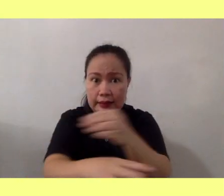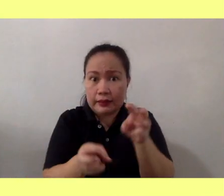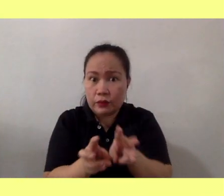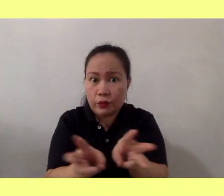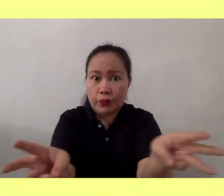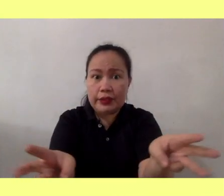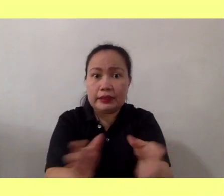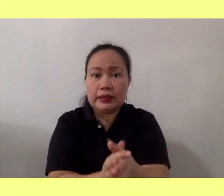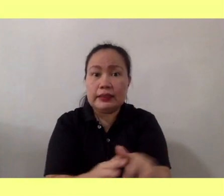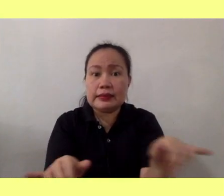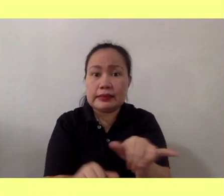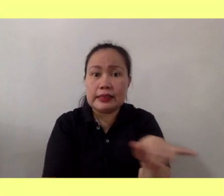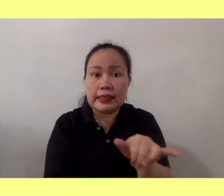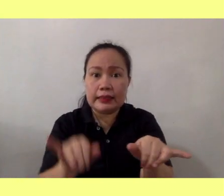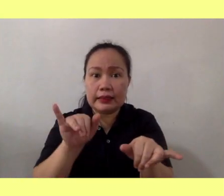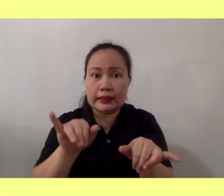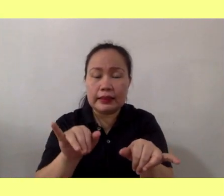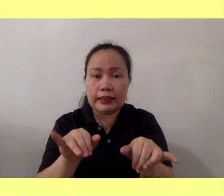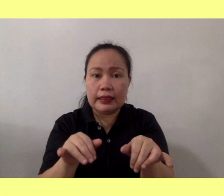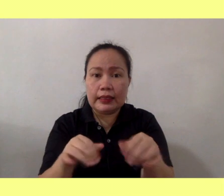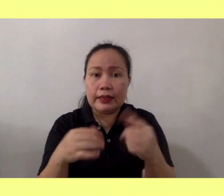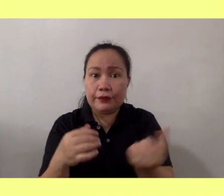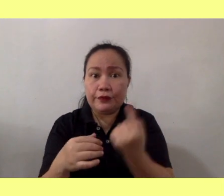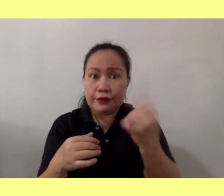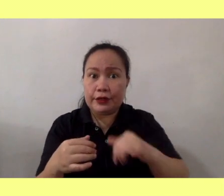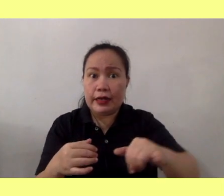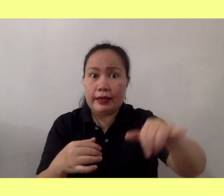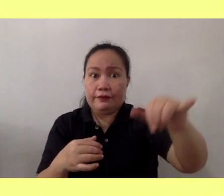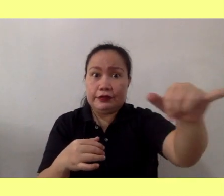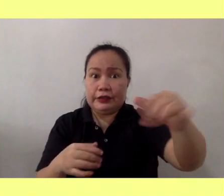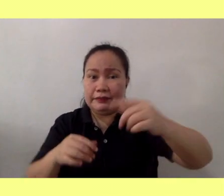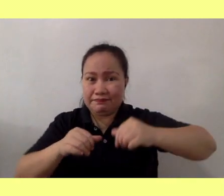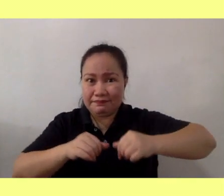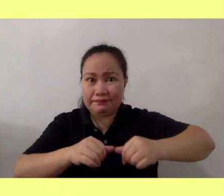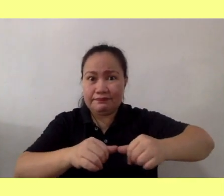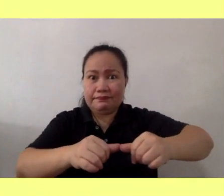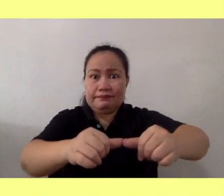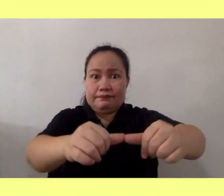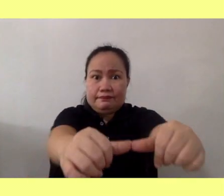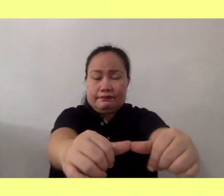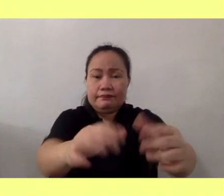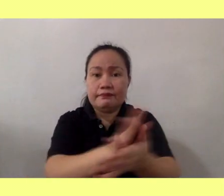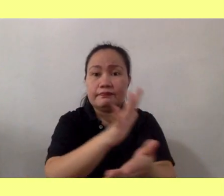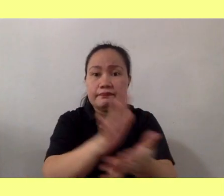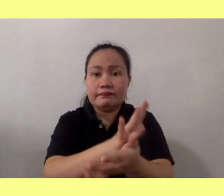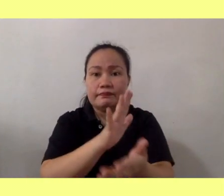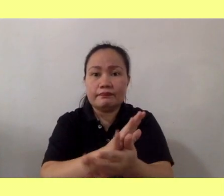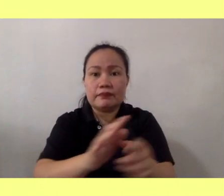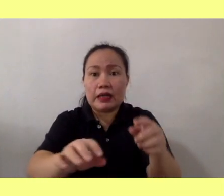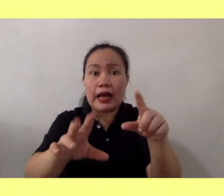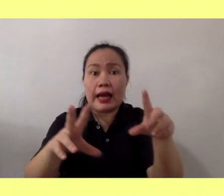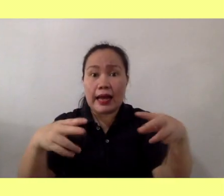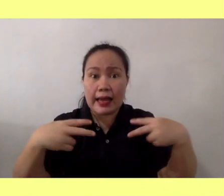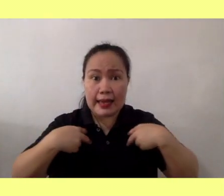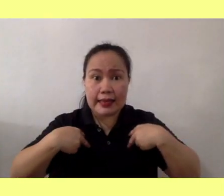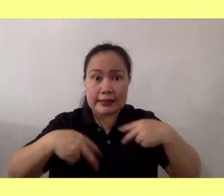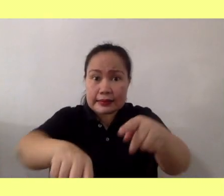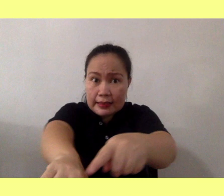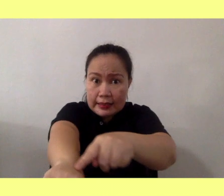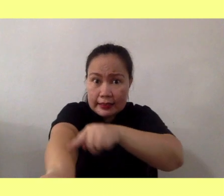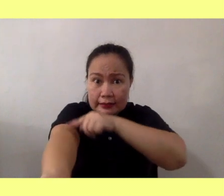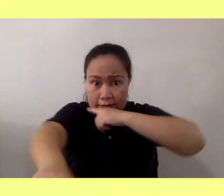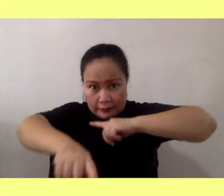and width. Okay? It is like an infinite sheet of paper. It has length and width but